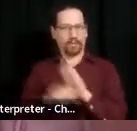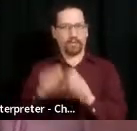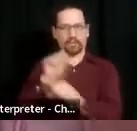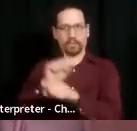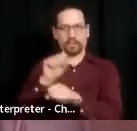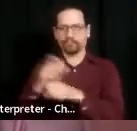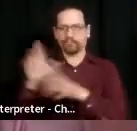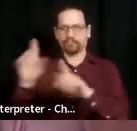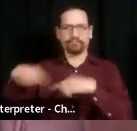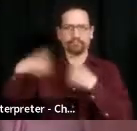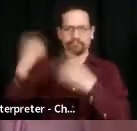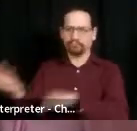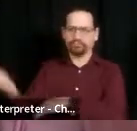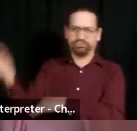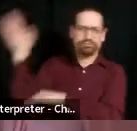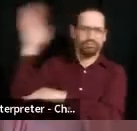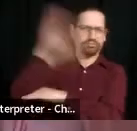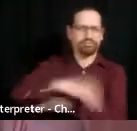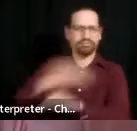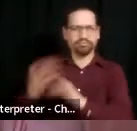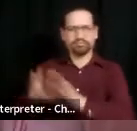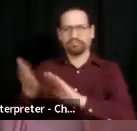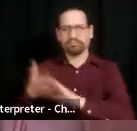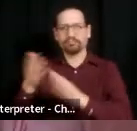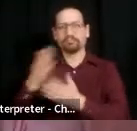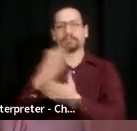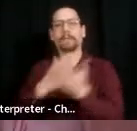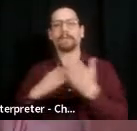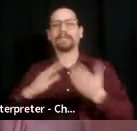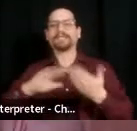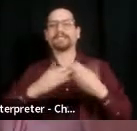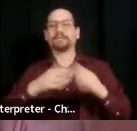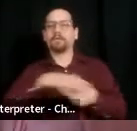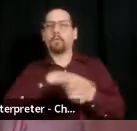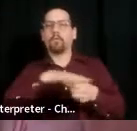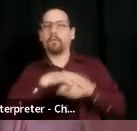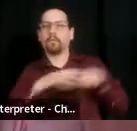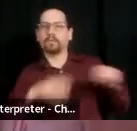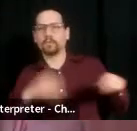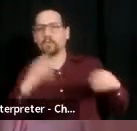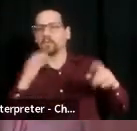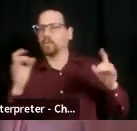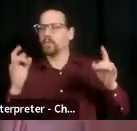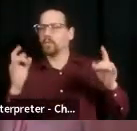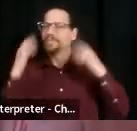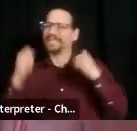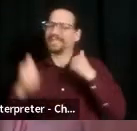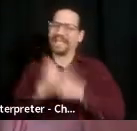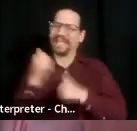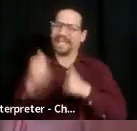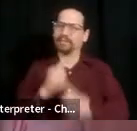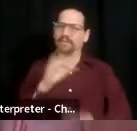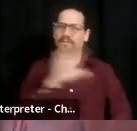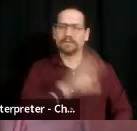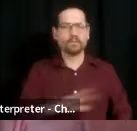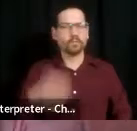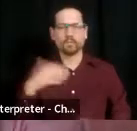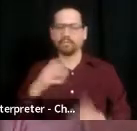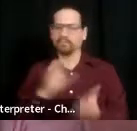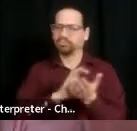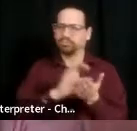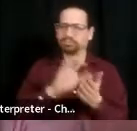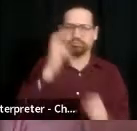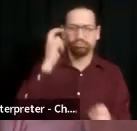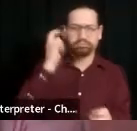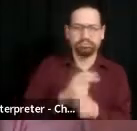There were some municipalities that were experiencing problems, as the governor mentioned, down in South County,